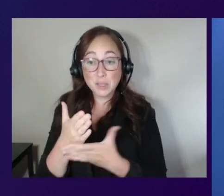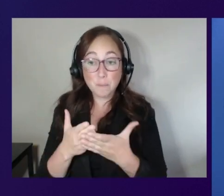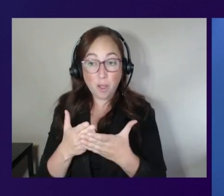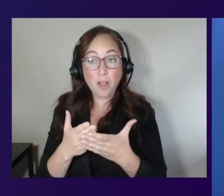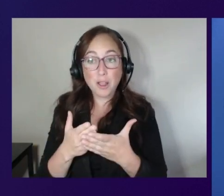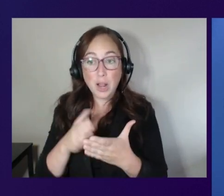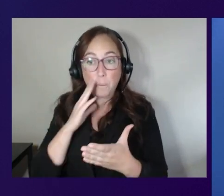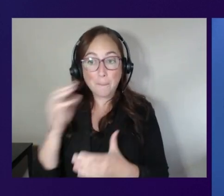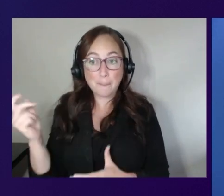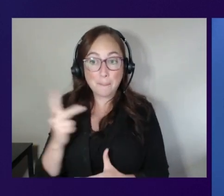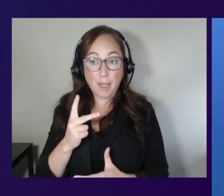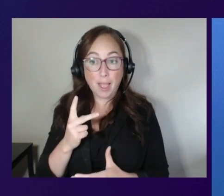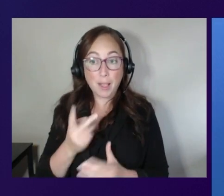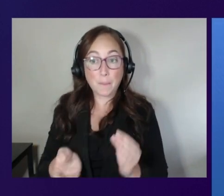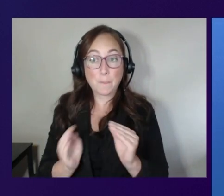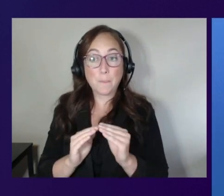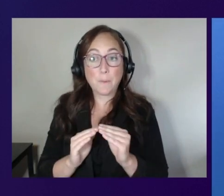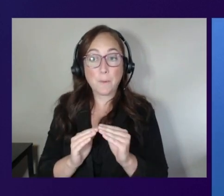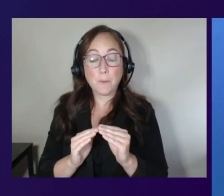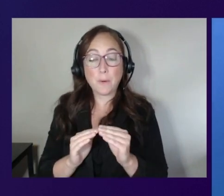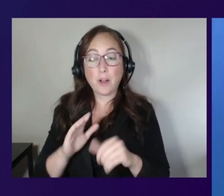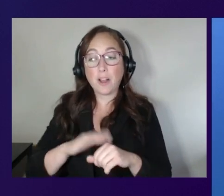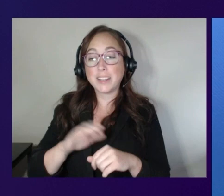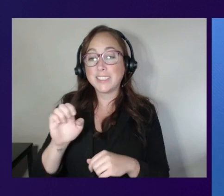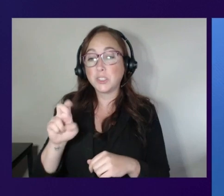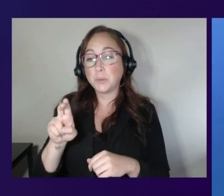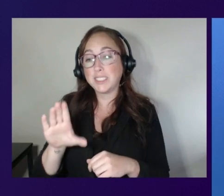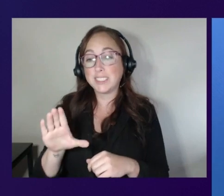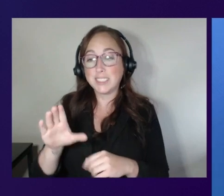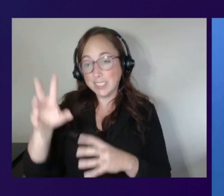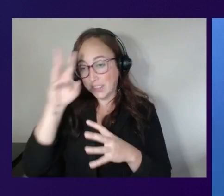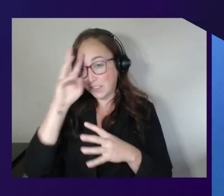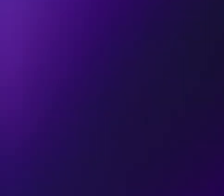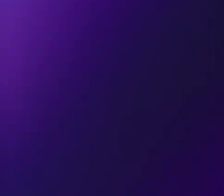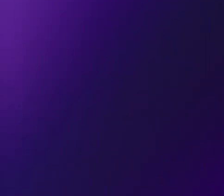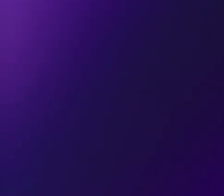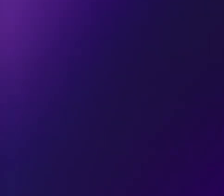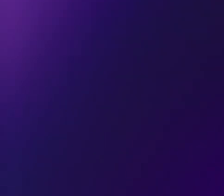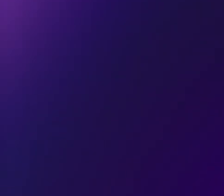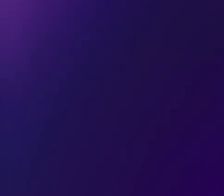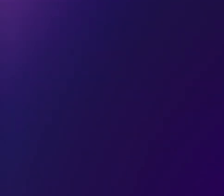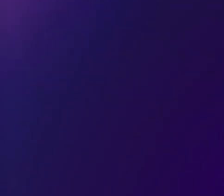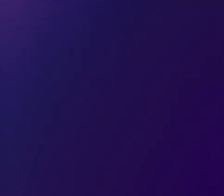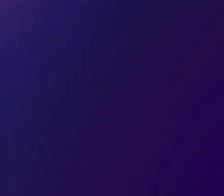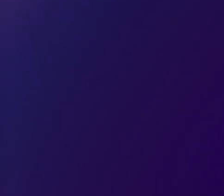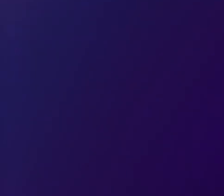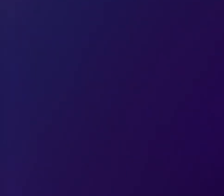with more on End User Computing Innovation Day. Stay tuned.